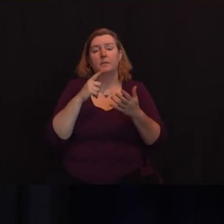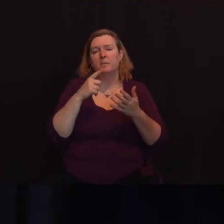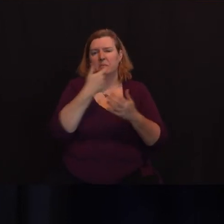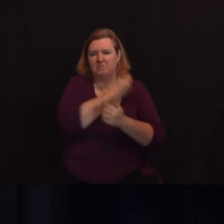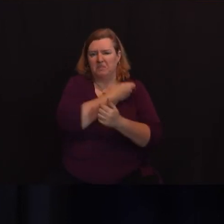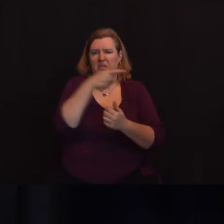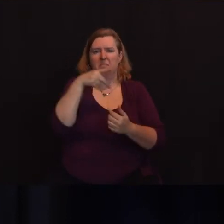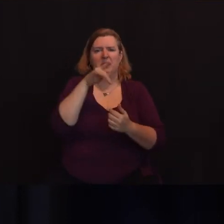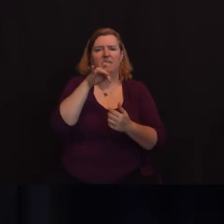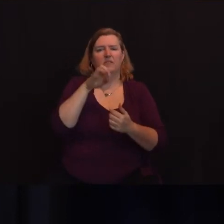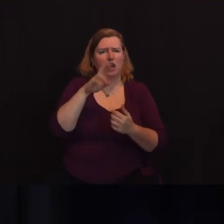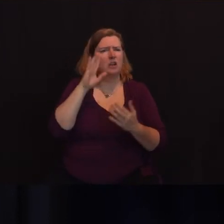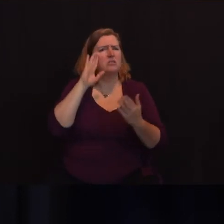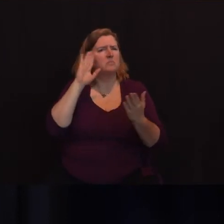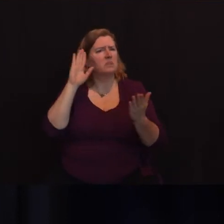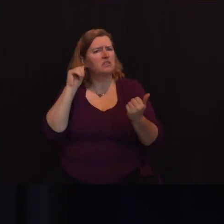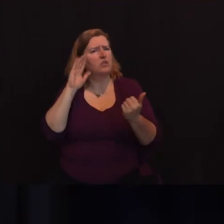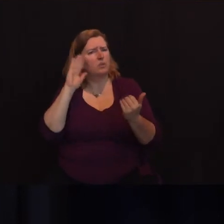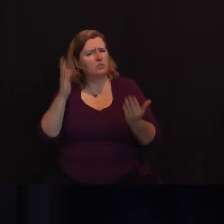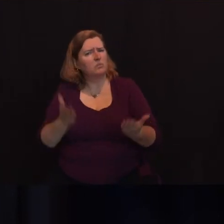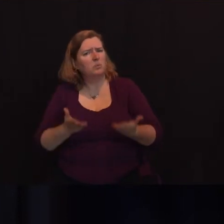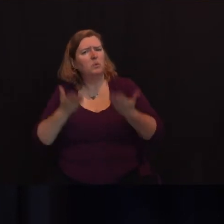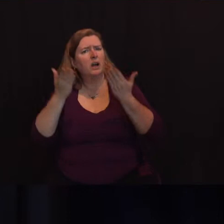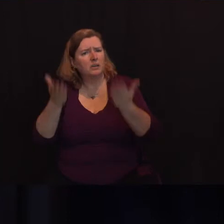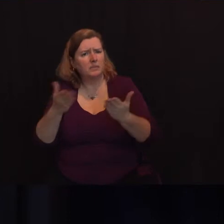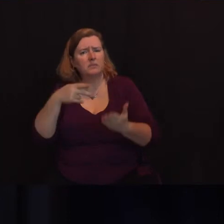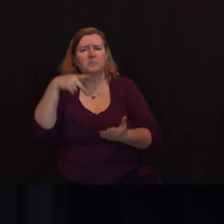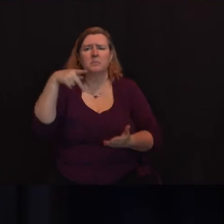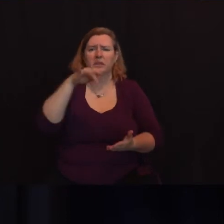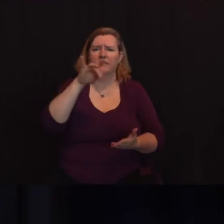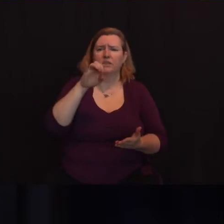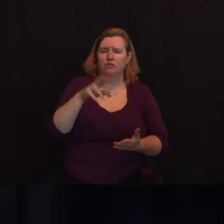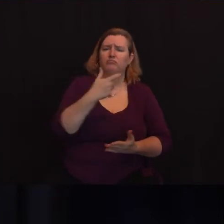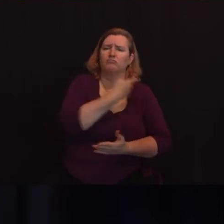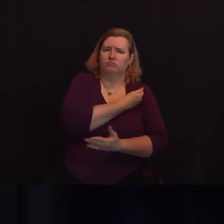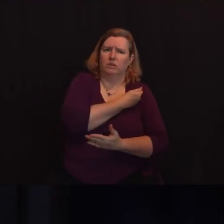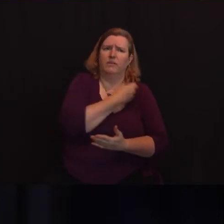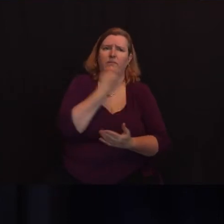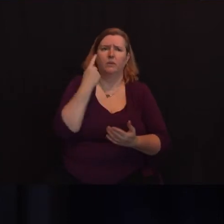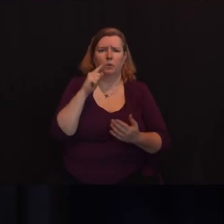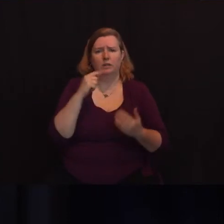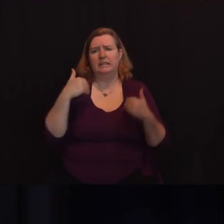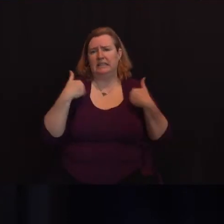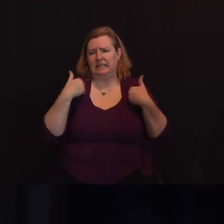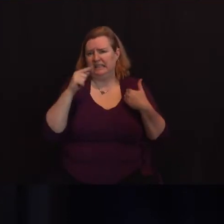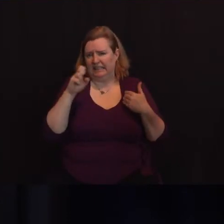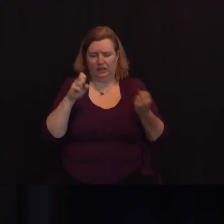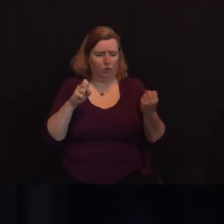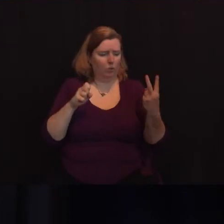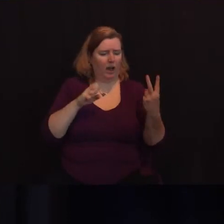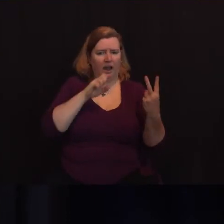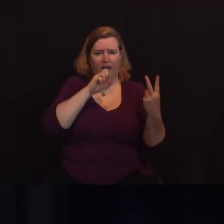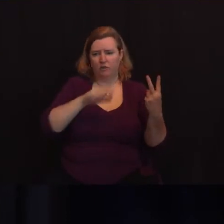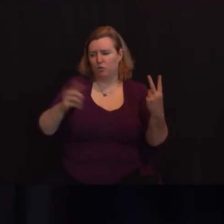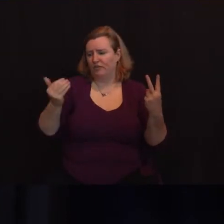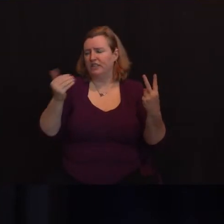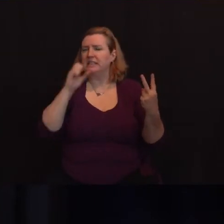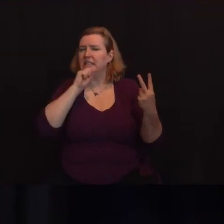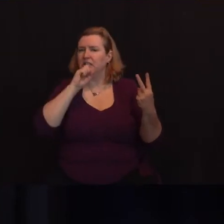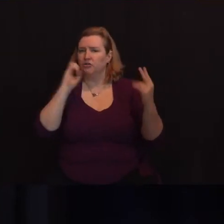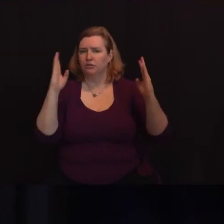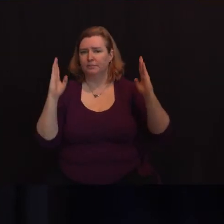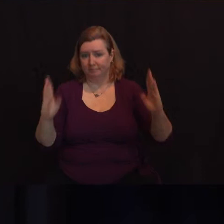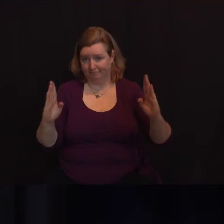We expect that they will recommend the use of the Pfizer vaccine in adolescents ages 12 to 15, and when